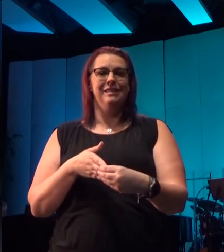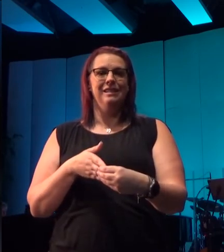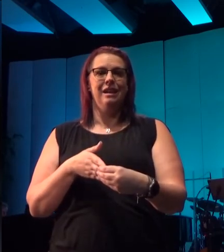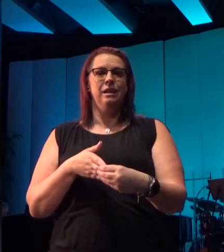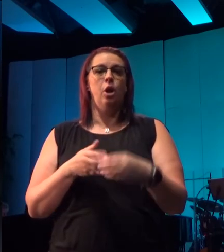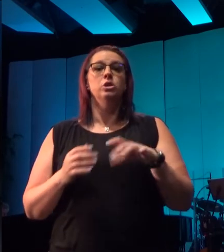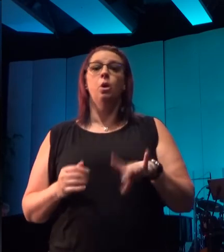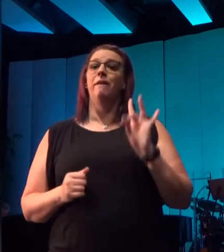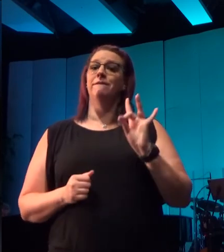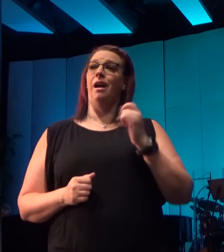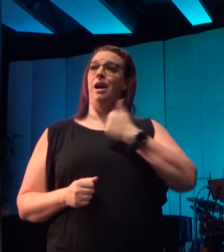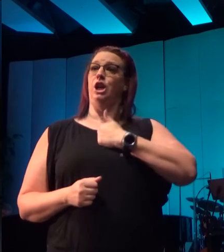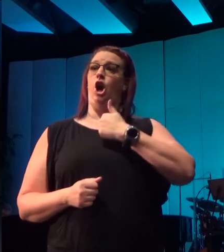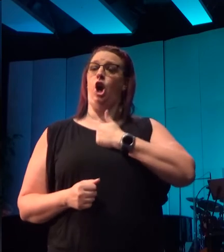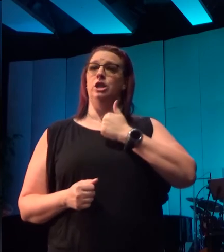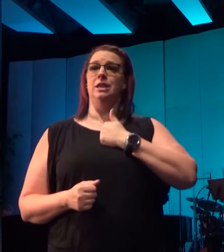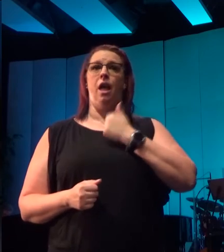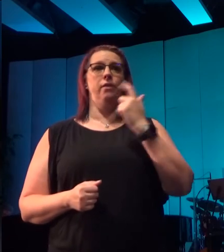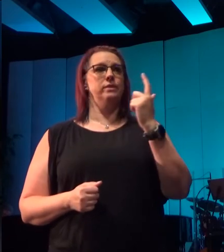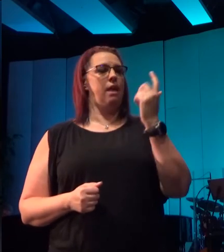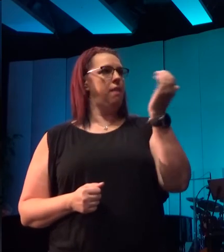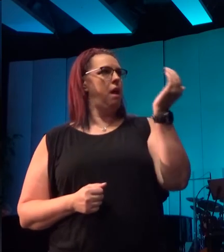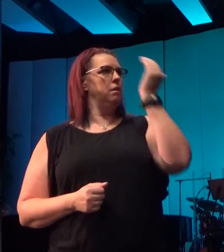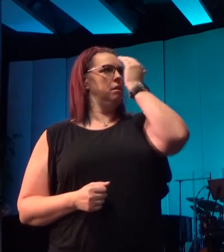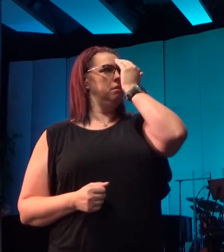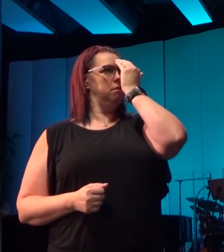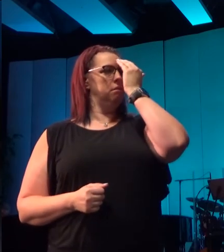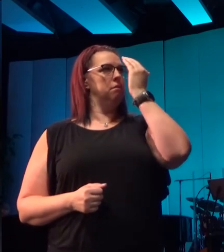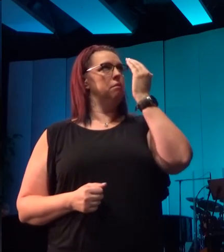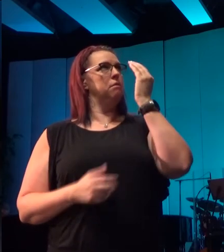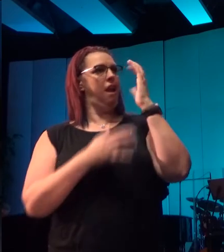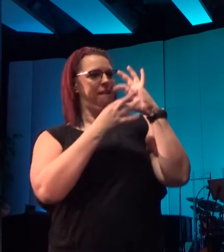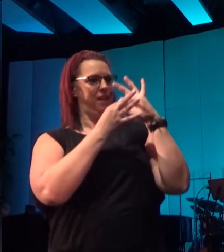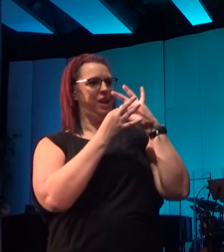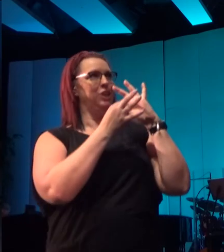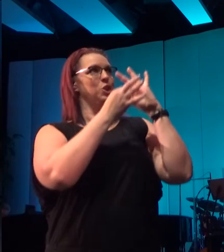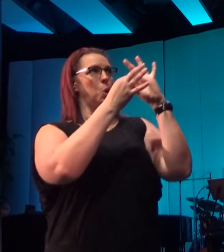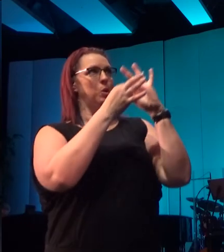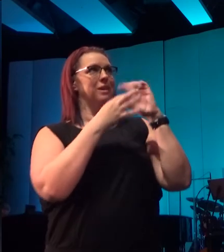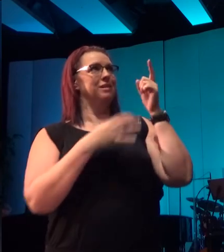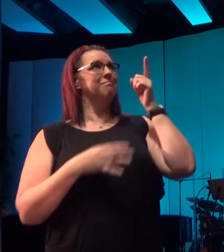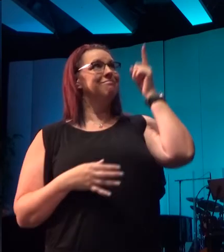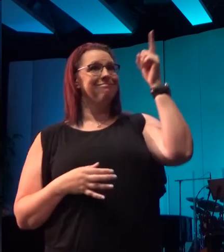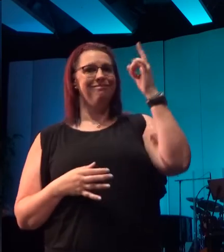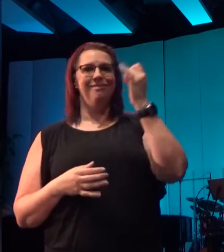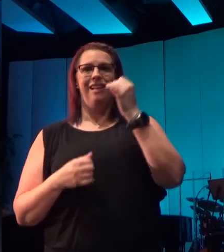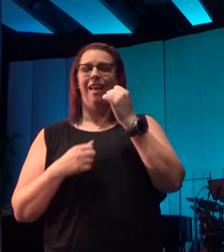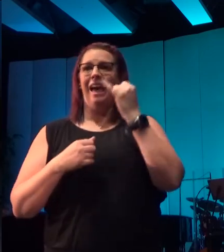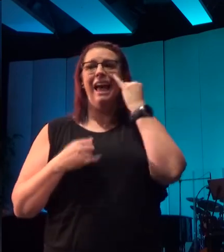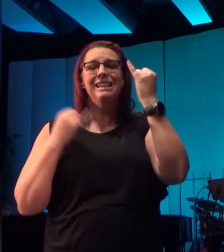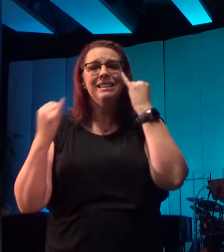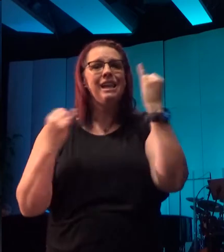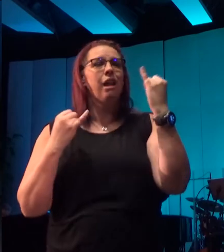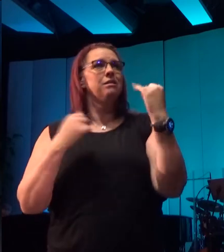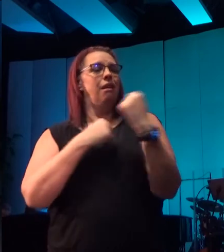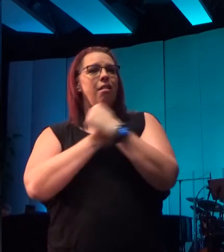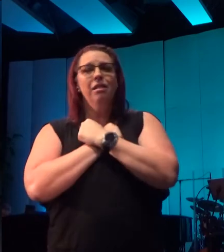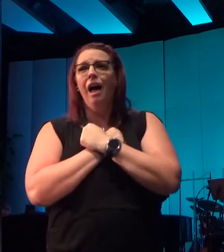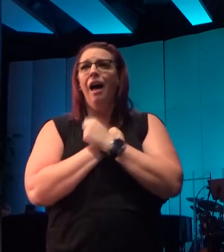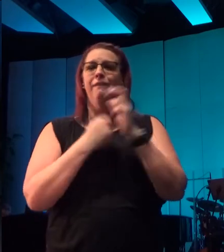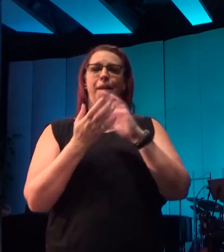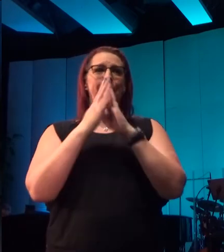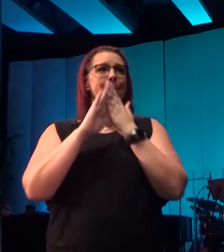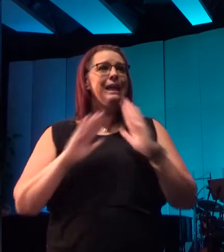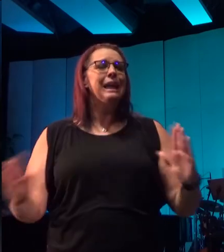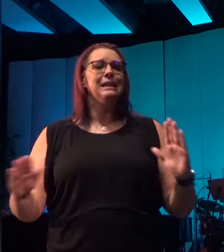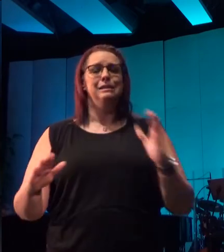And we find ourselves in a consciousness of our unity with all the ideas, the love, the peace, the power, and